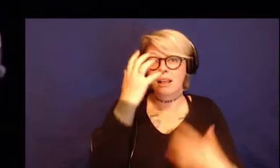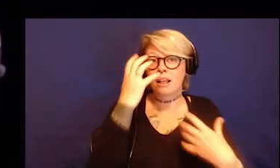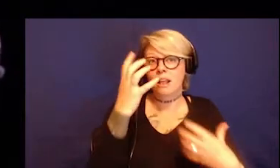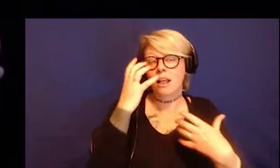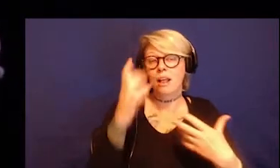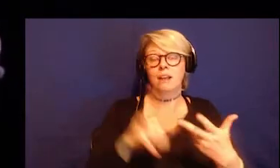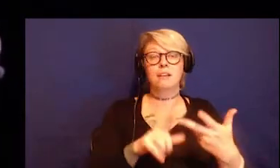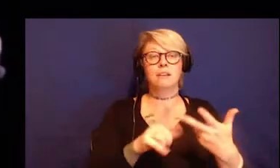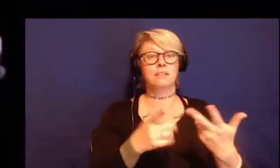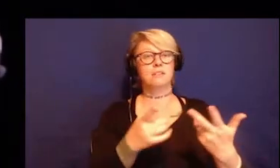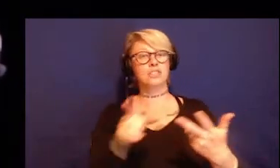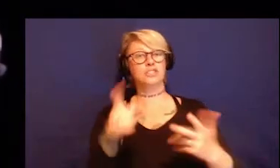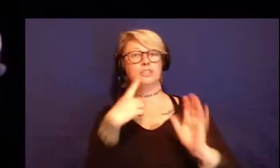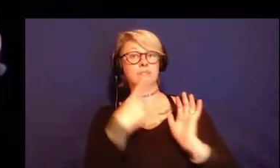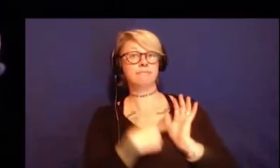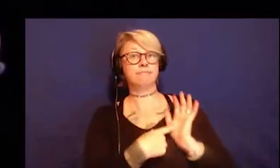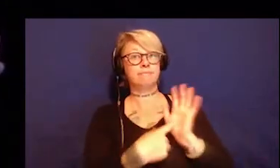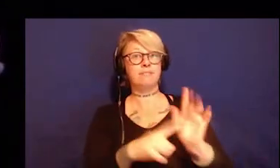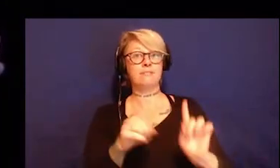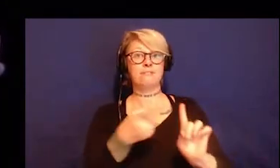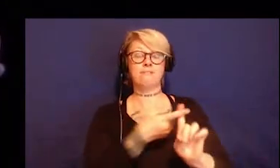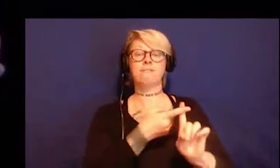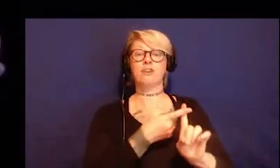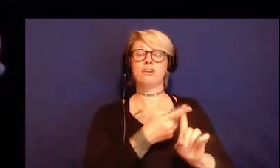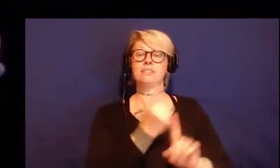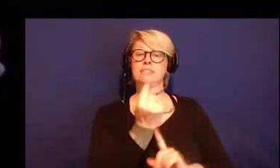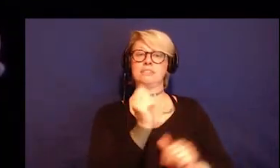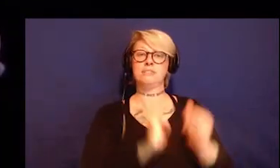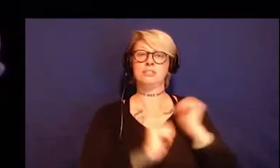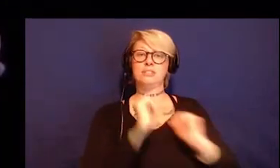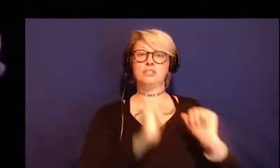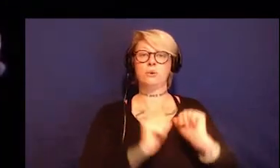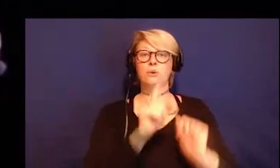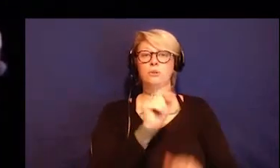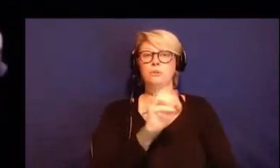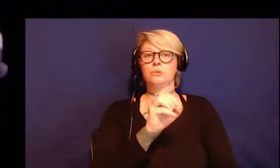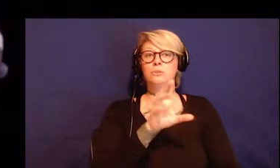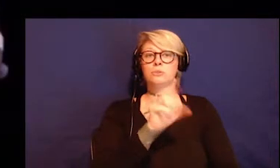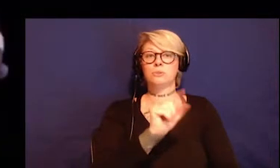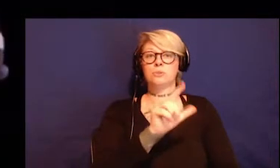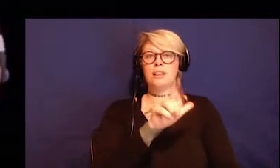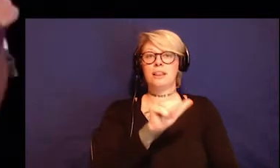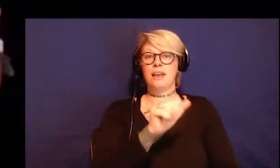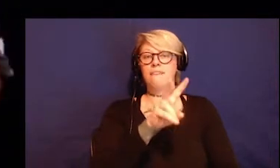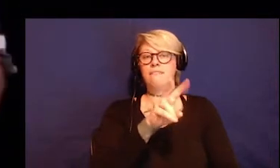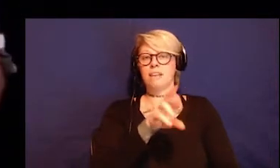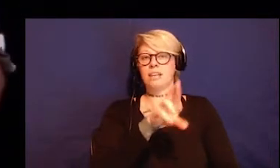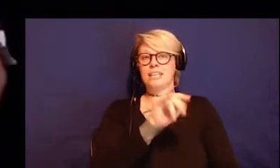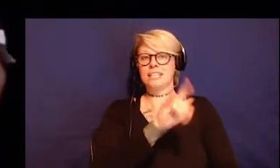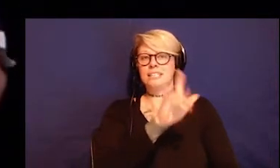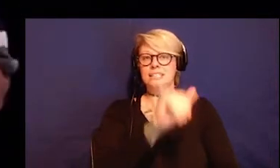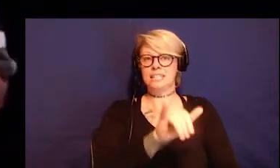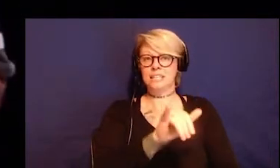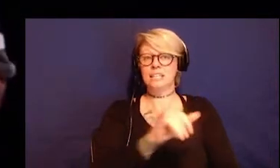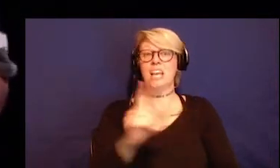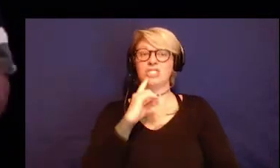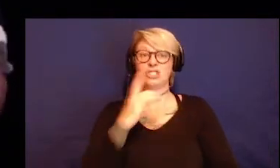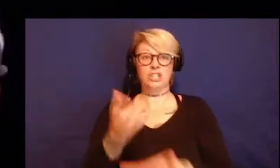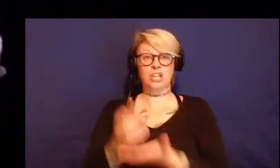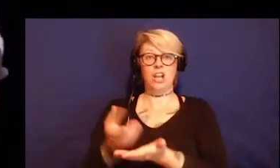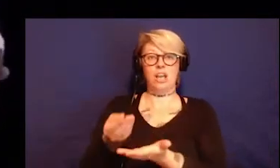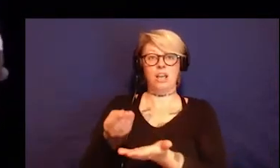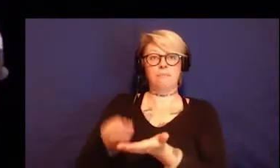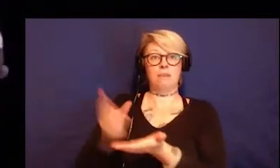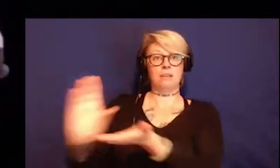in the popular French-Canadian TV show Toute la Vérité. In 2021, she received a grant to develop the pilot of this series. You're going to see a touch of